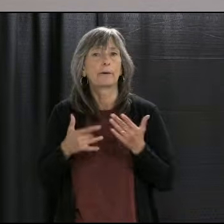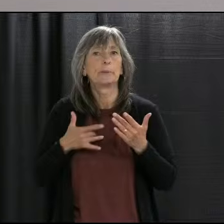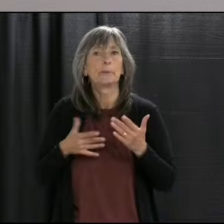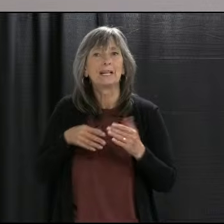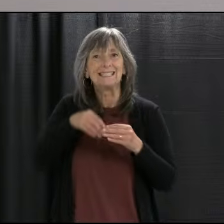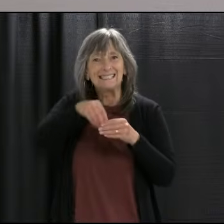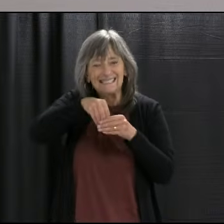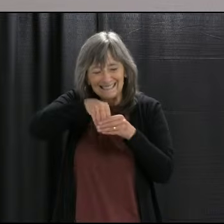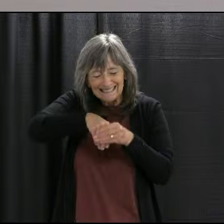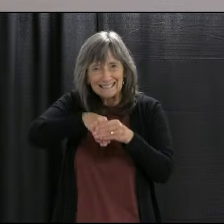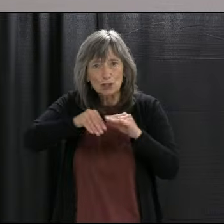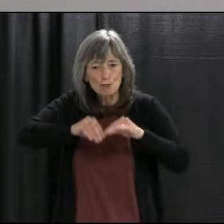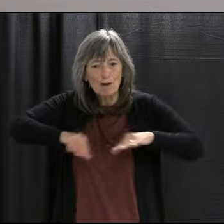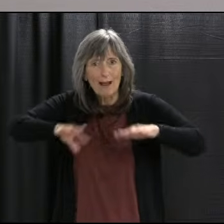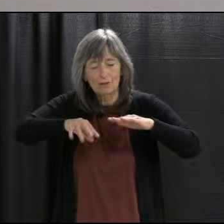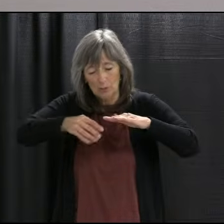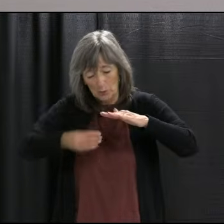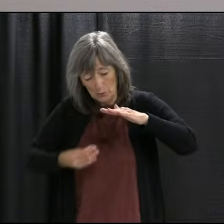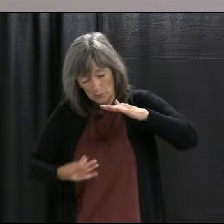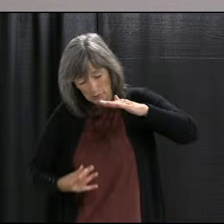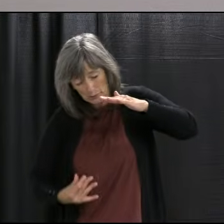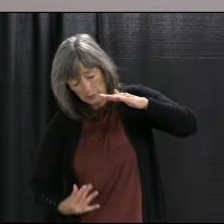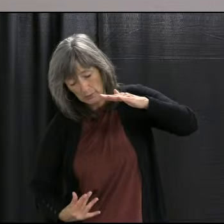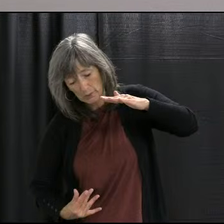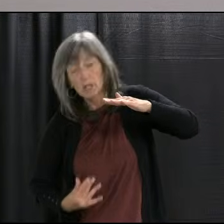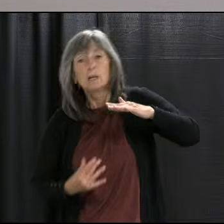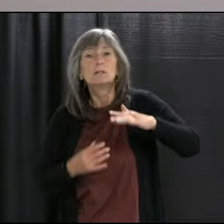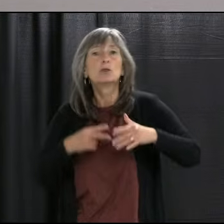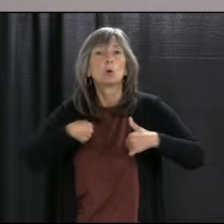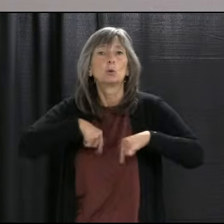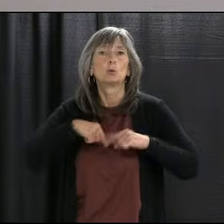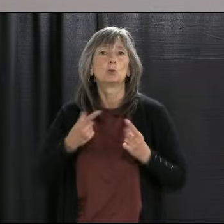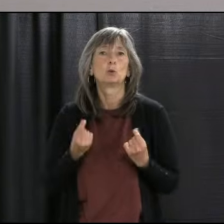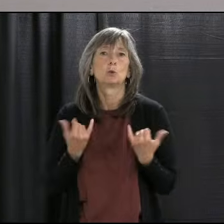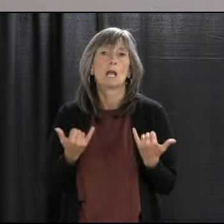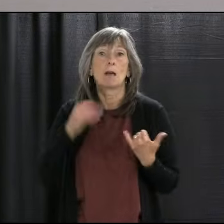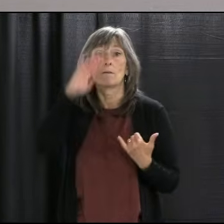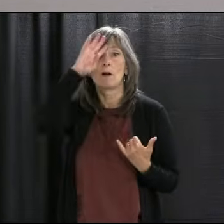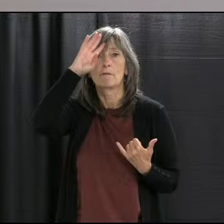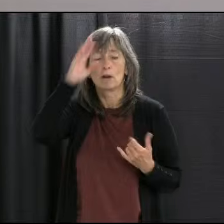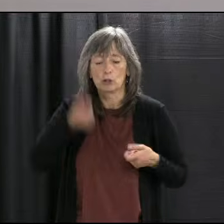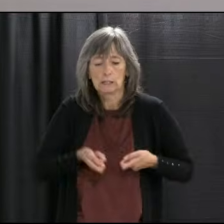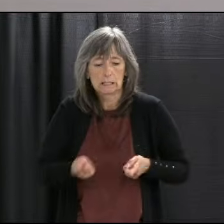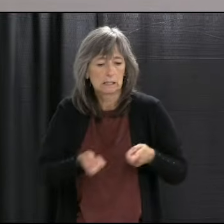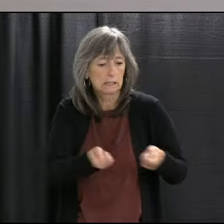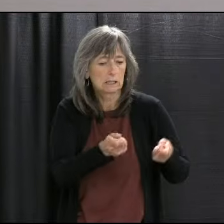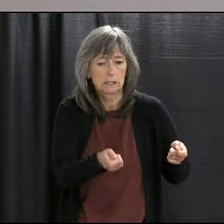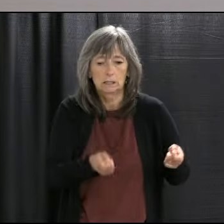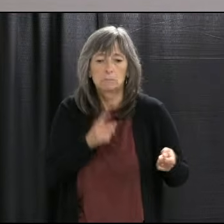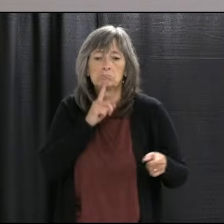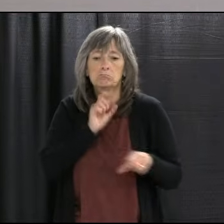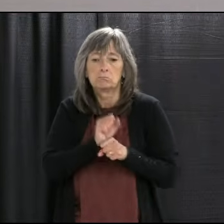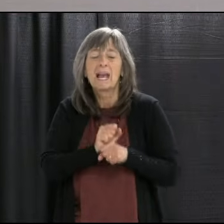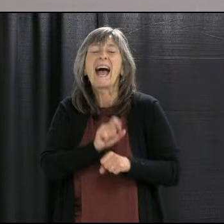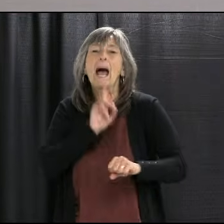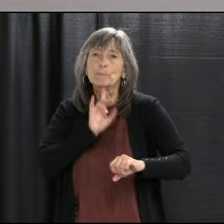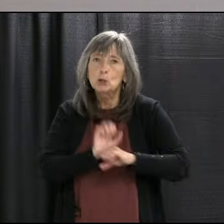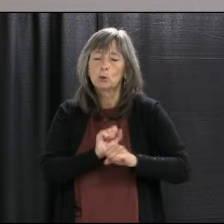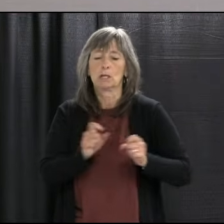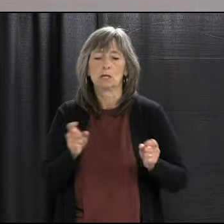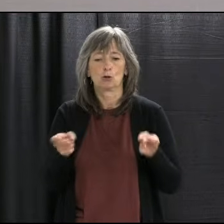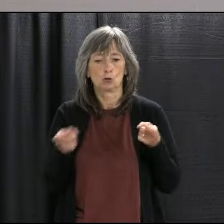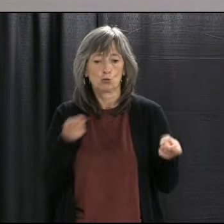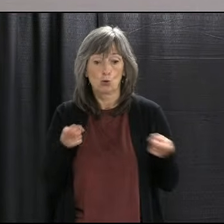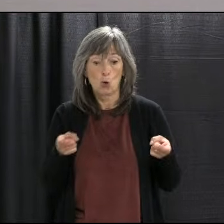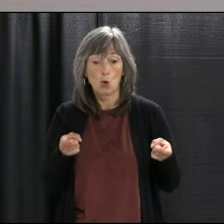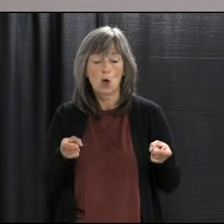considerable amount of work by ground crews to make sure that that fire's out or under control before we change the